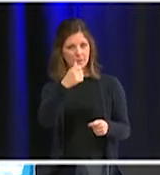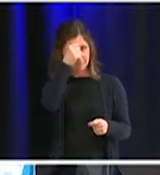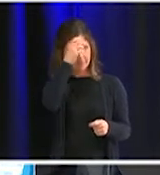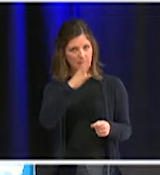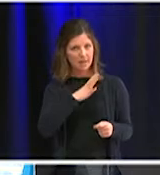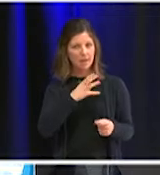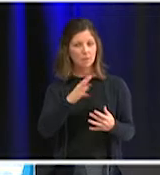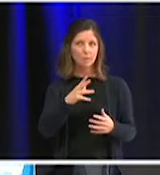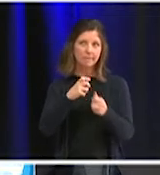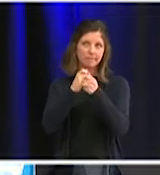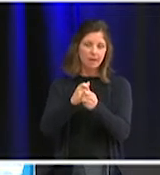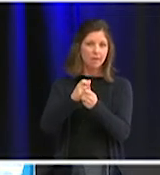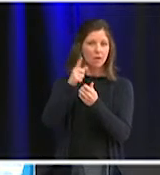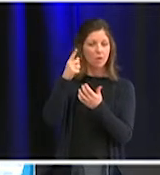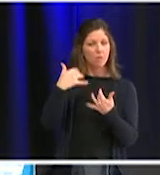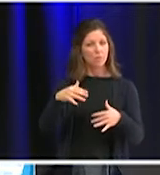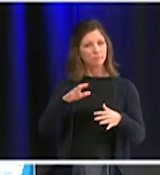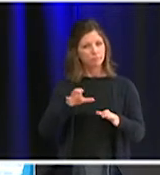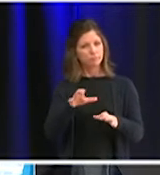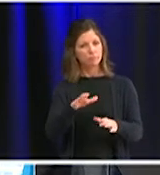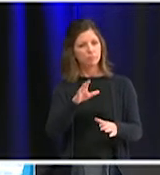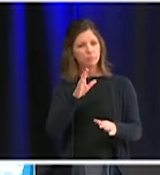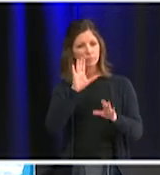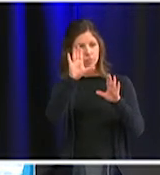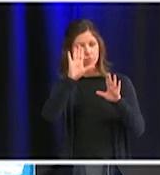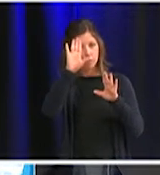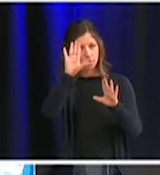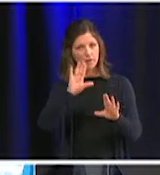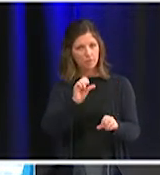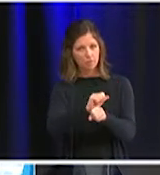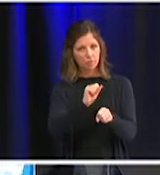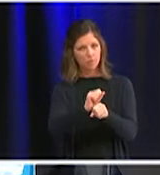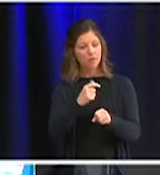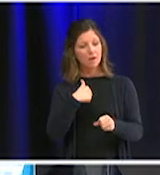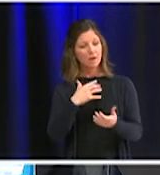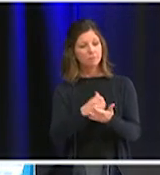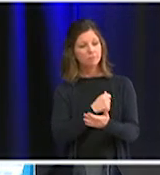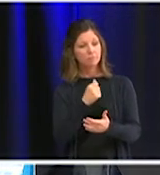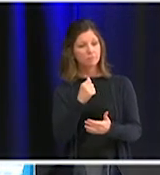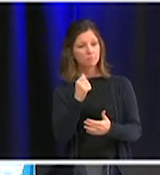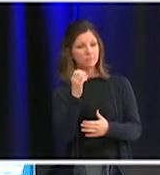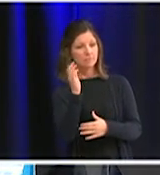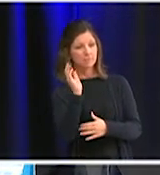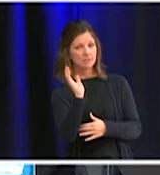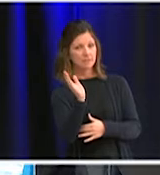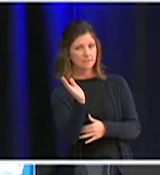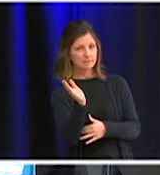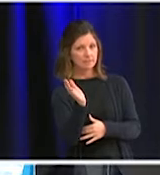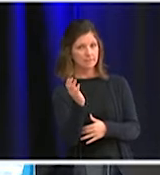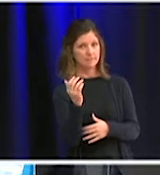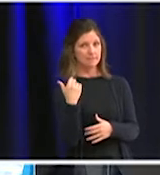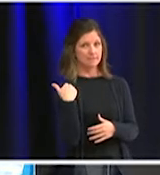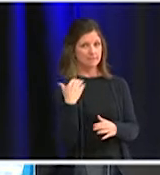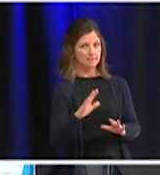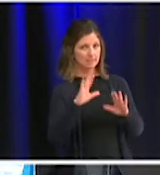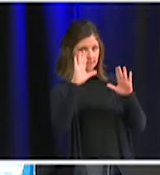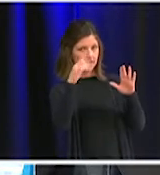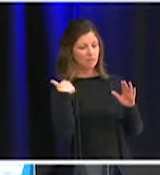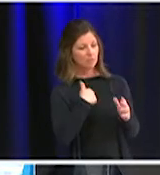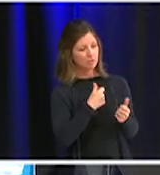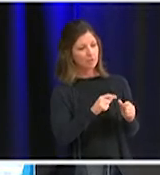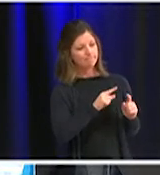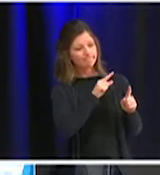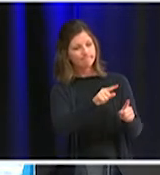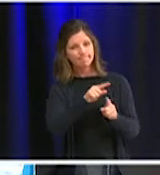community. And had a chance to speak at, we're creating Census Sundays, and so I'm trying to go to as many churches as we can.